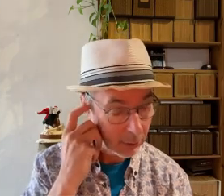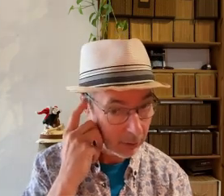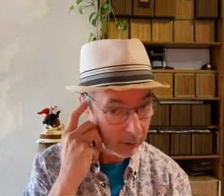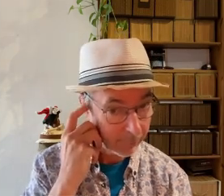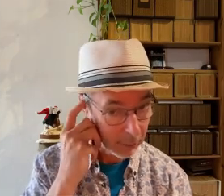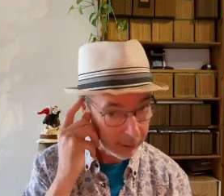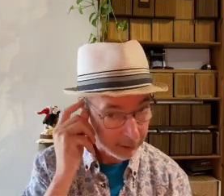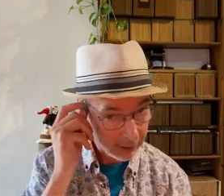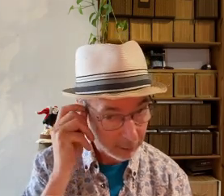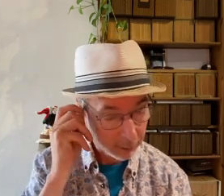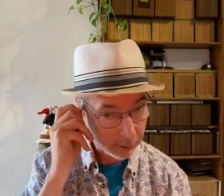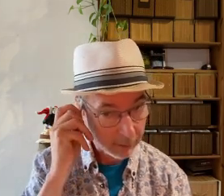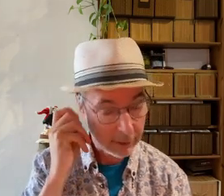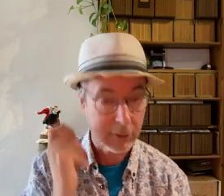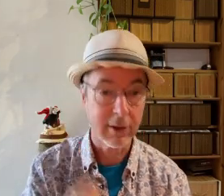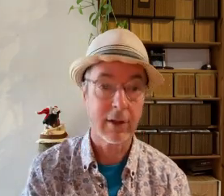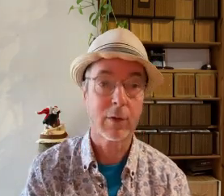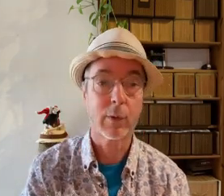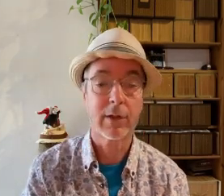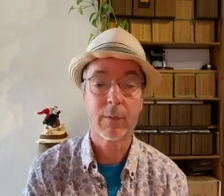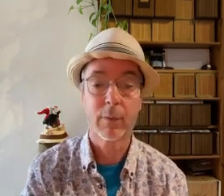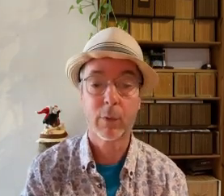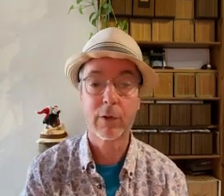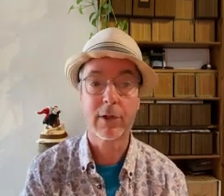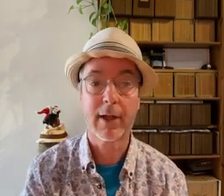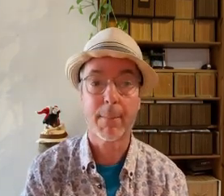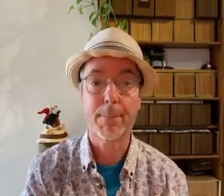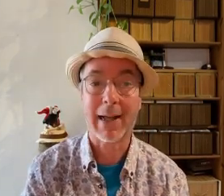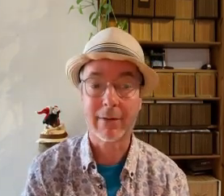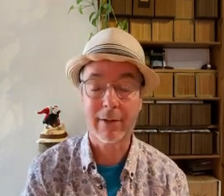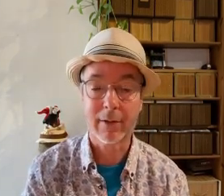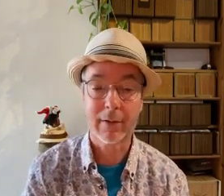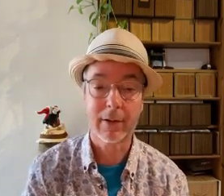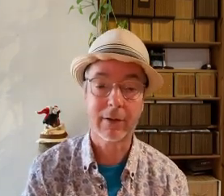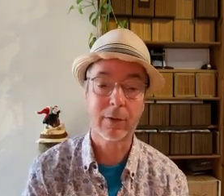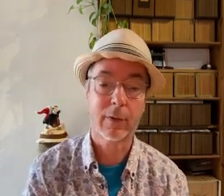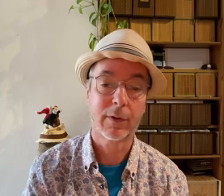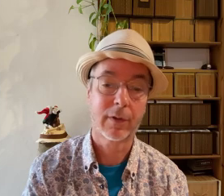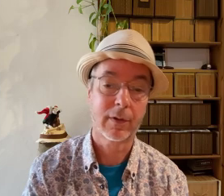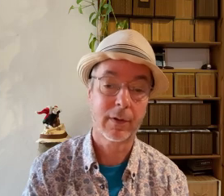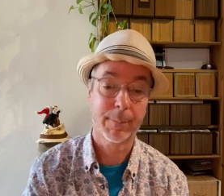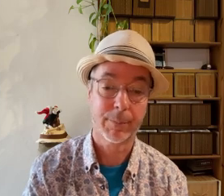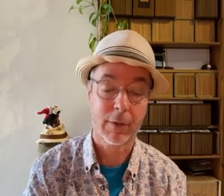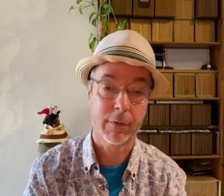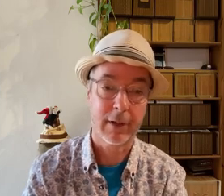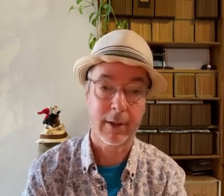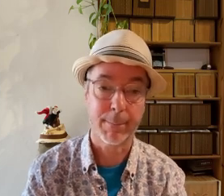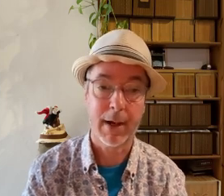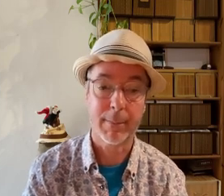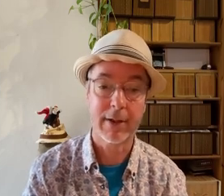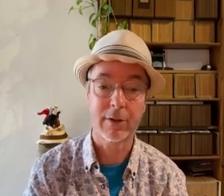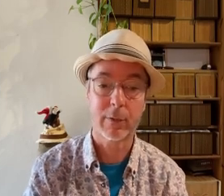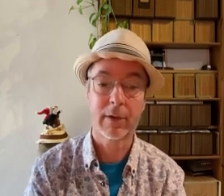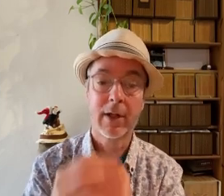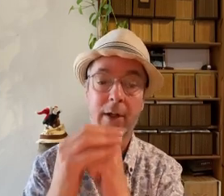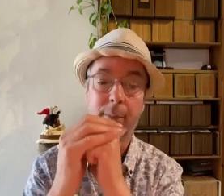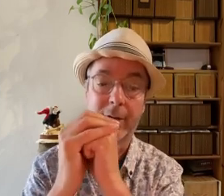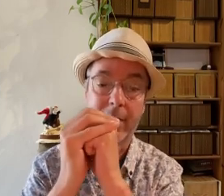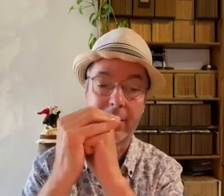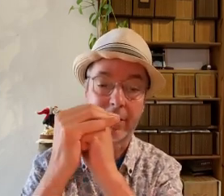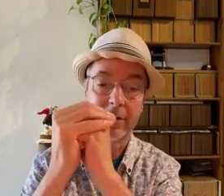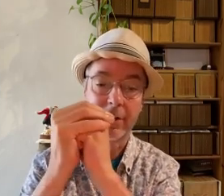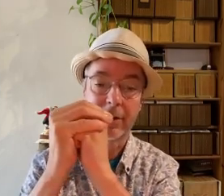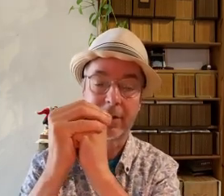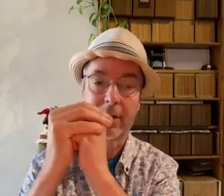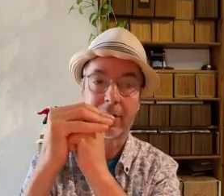it could, of course, it is also associated with words like mantle and so on, or of course like mama and so on. But